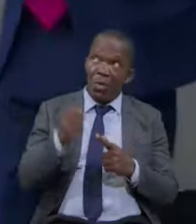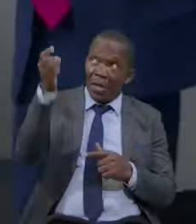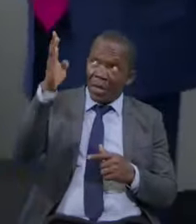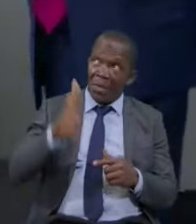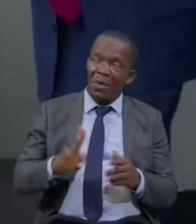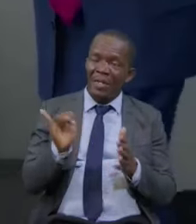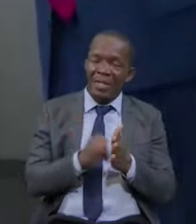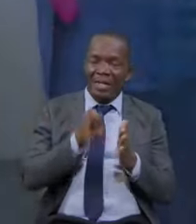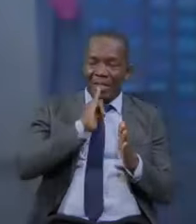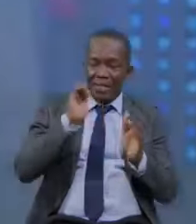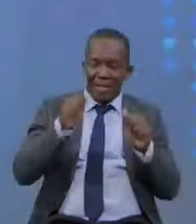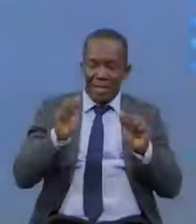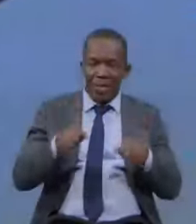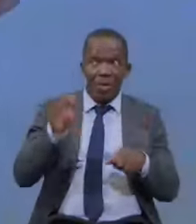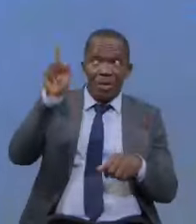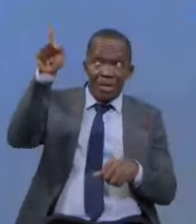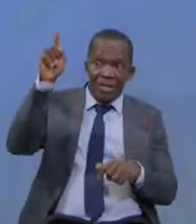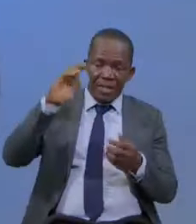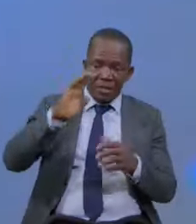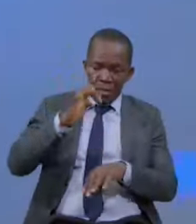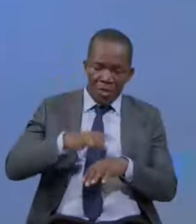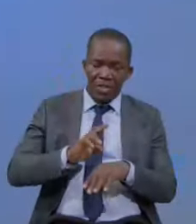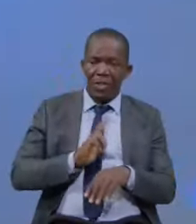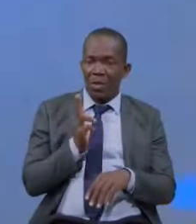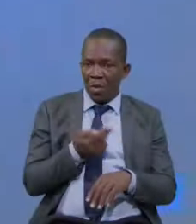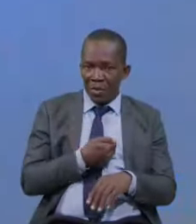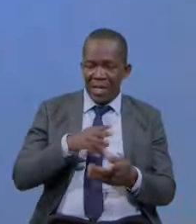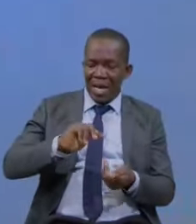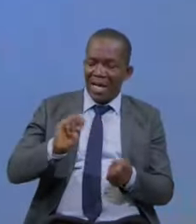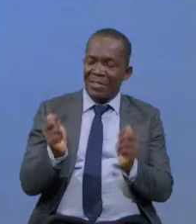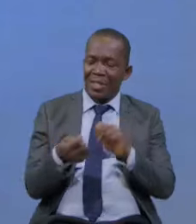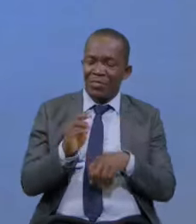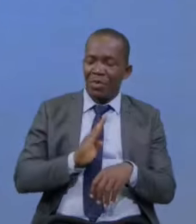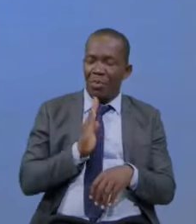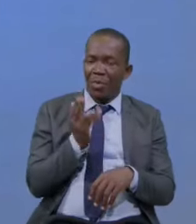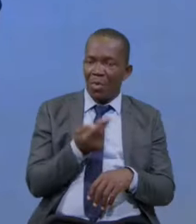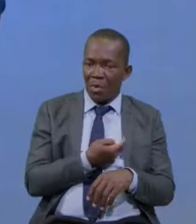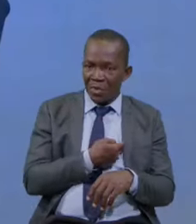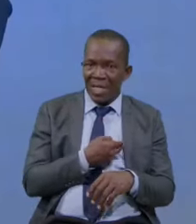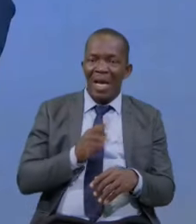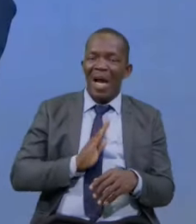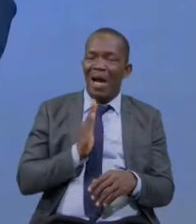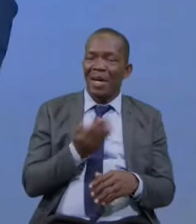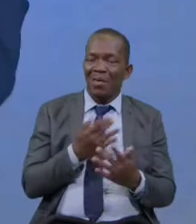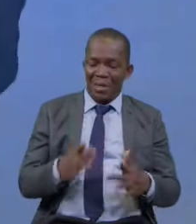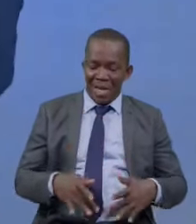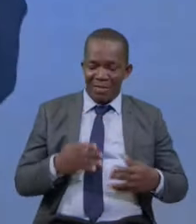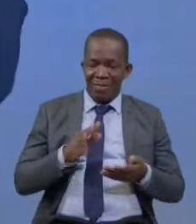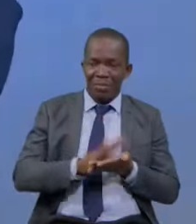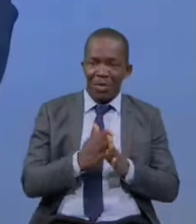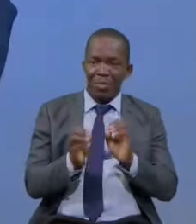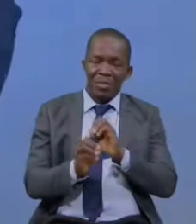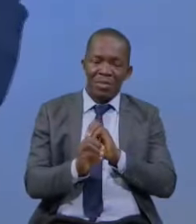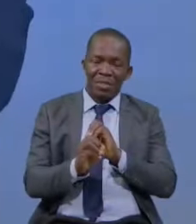transforms our lives, that now we let our light so shine before men, so that